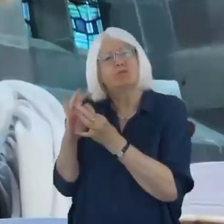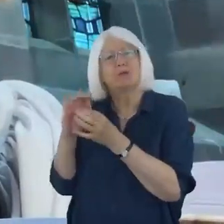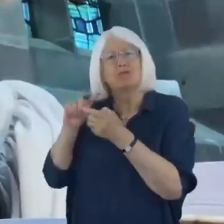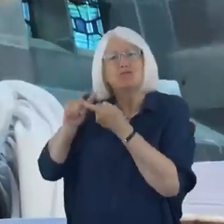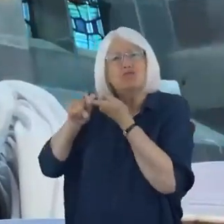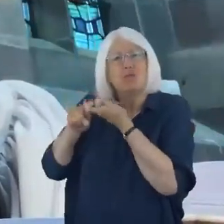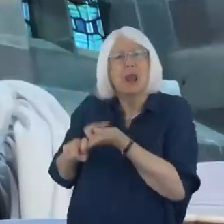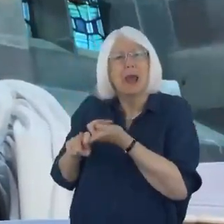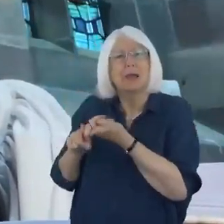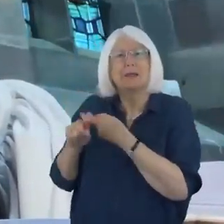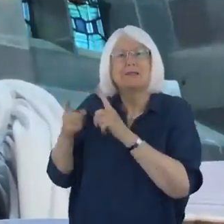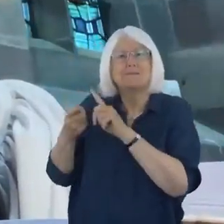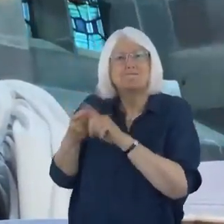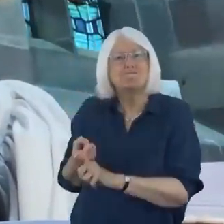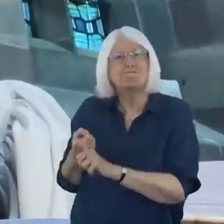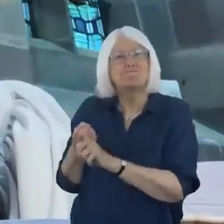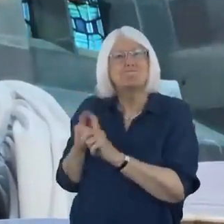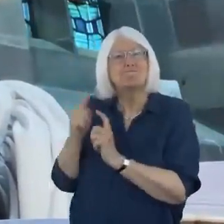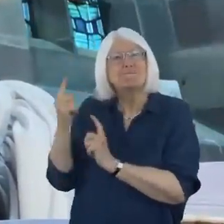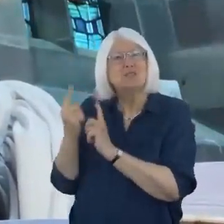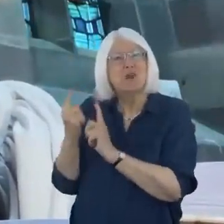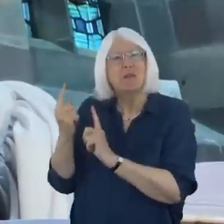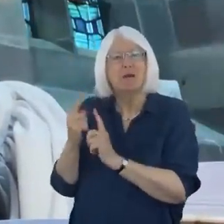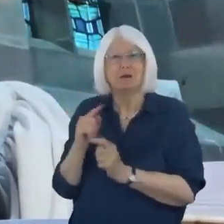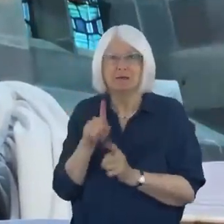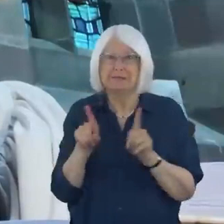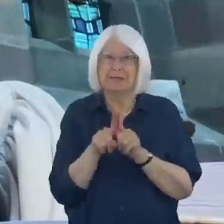utter reliance one on the other.